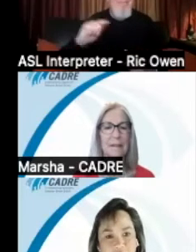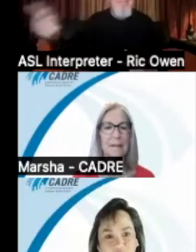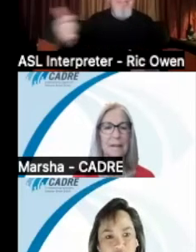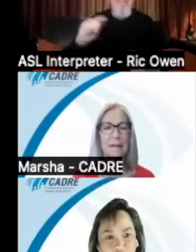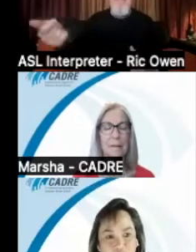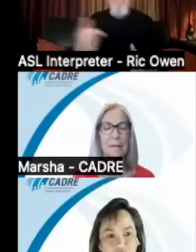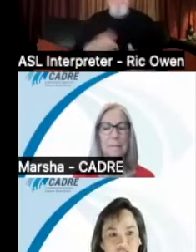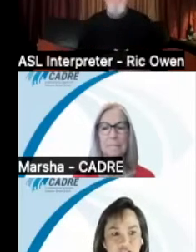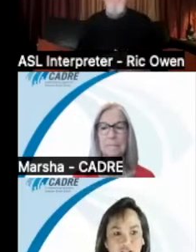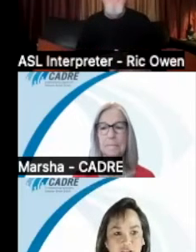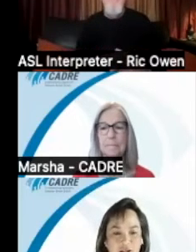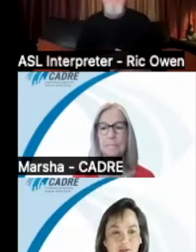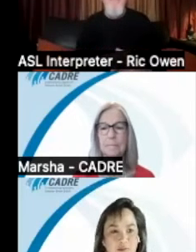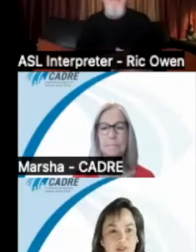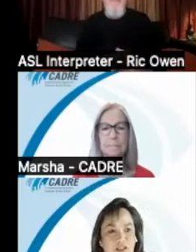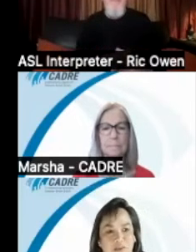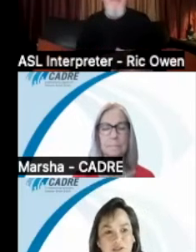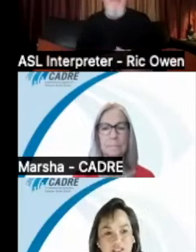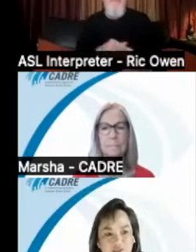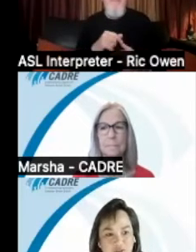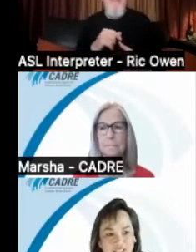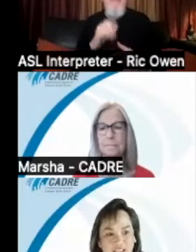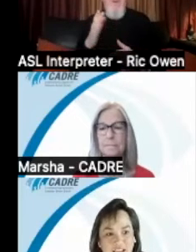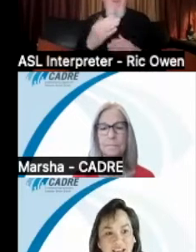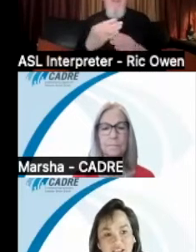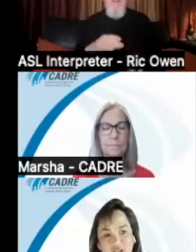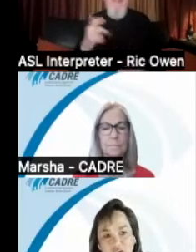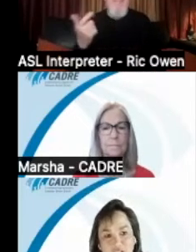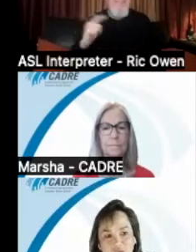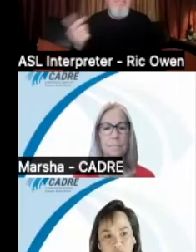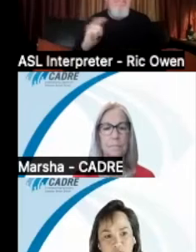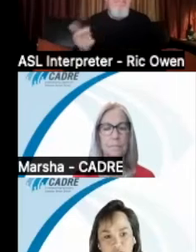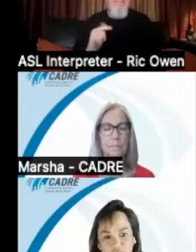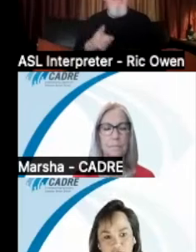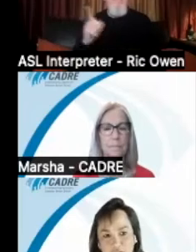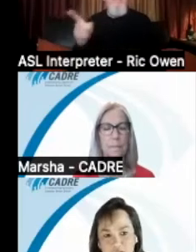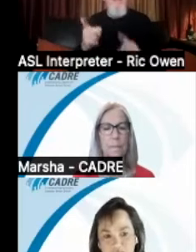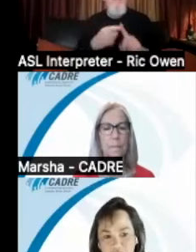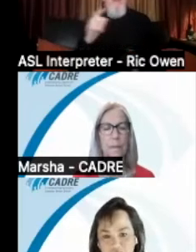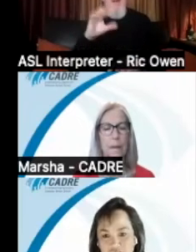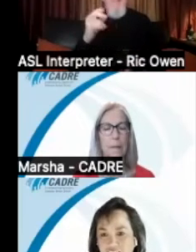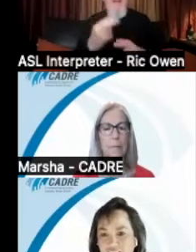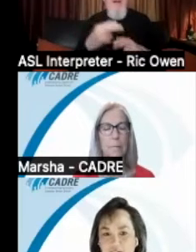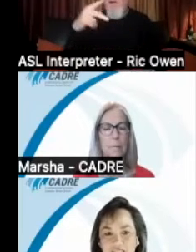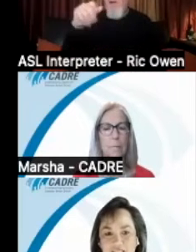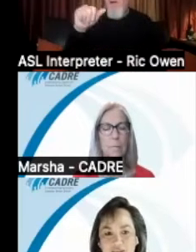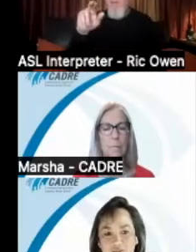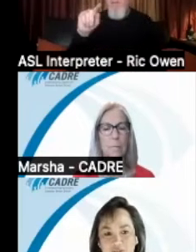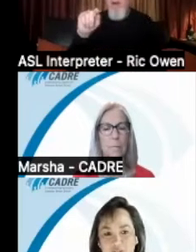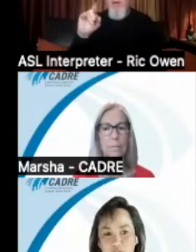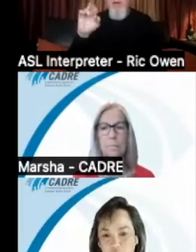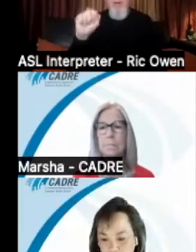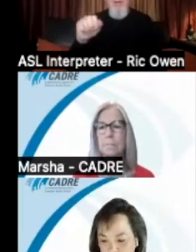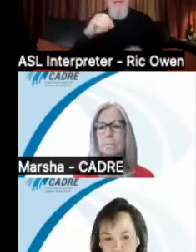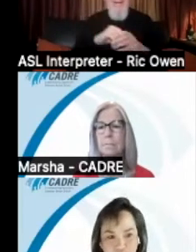sign language interpretation responsibilities for today. They join us from Partners in Communication, and we thank them for